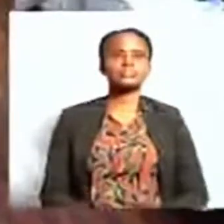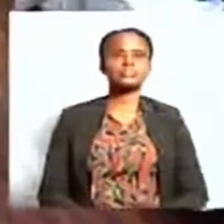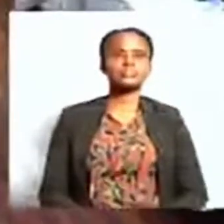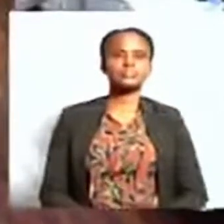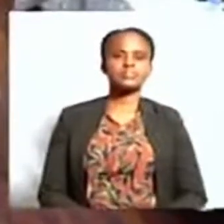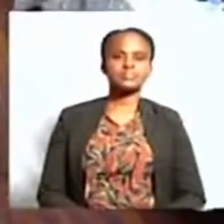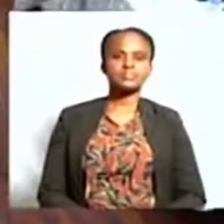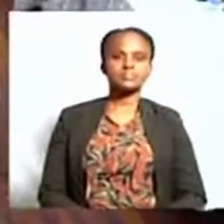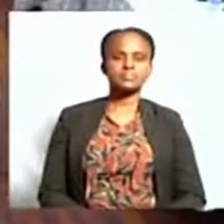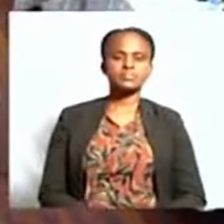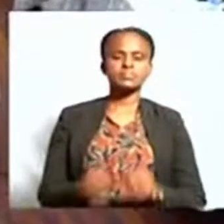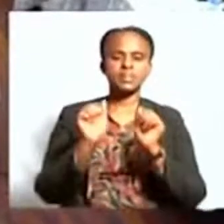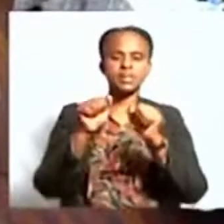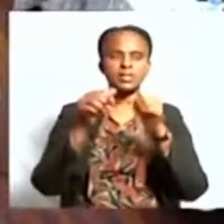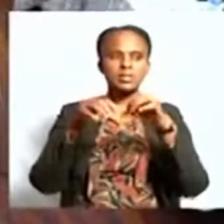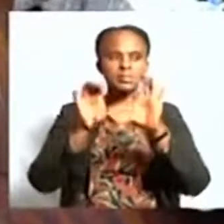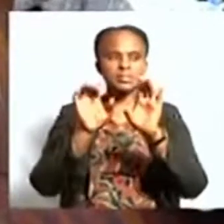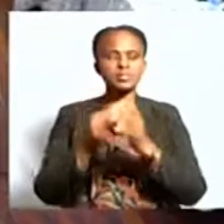Thank you. You can proceed.